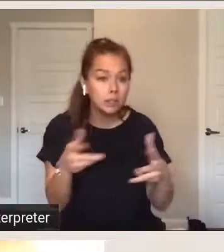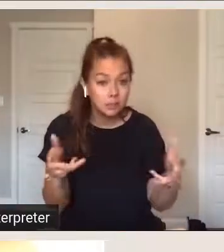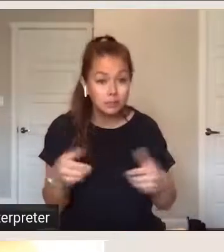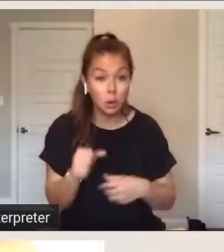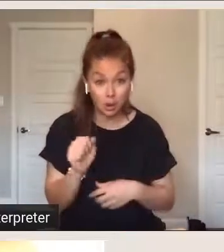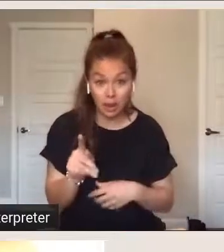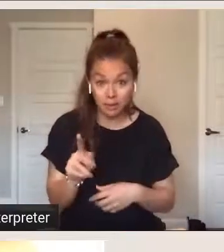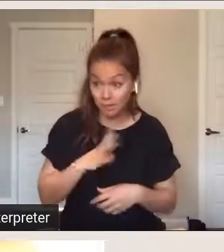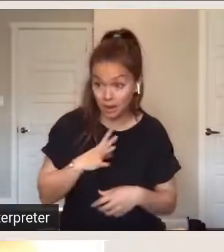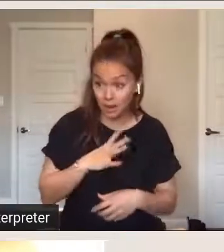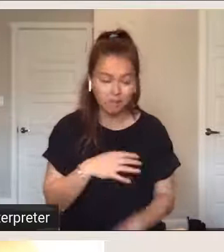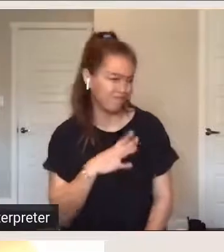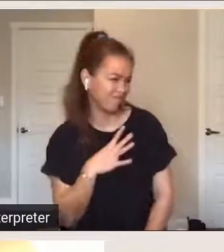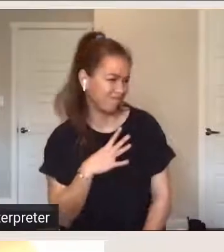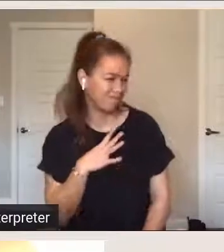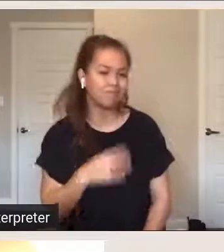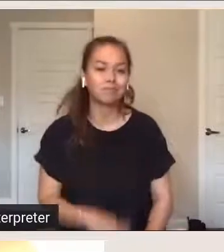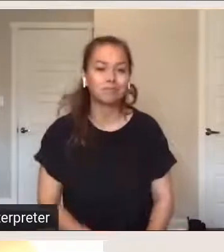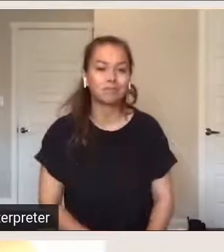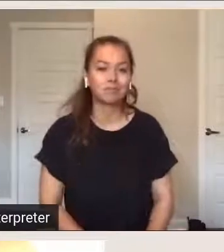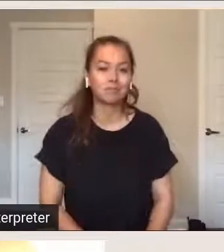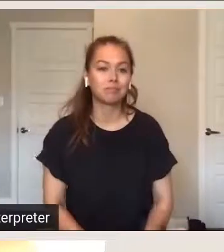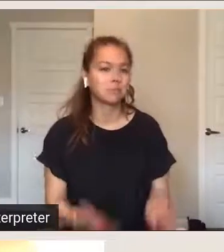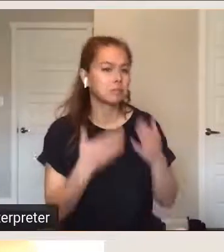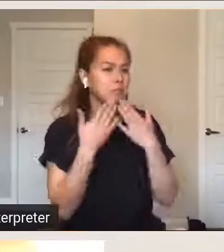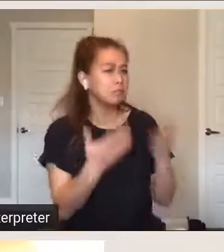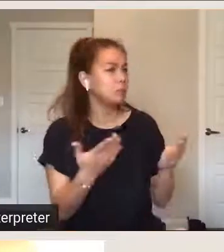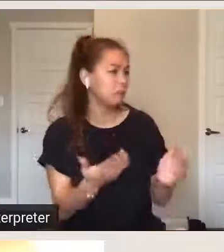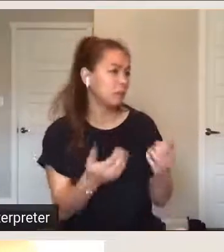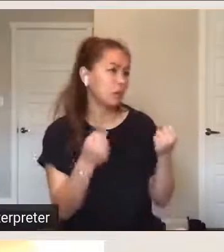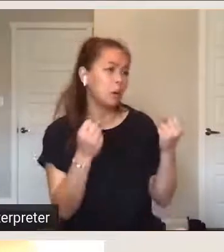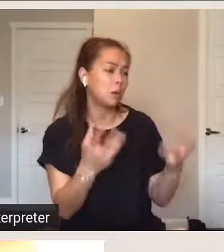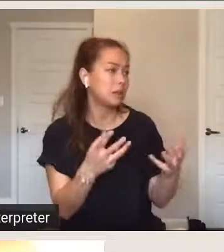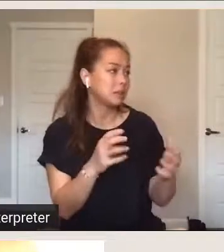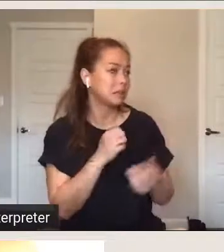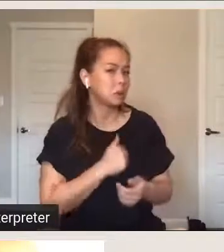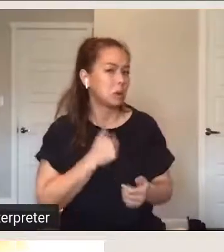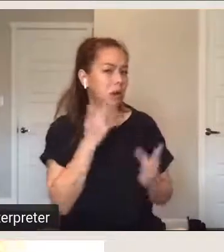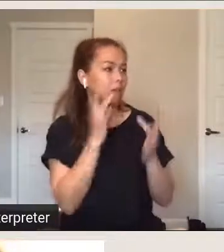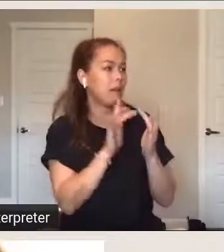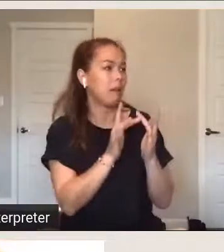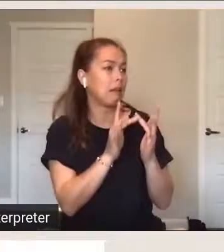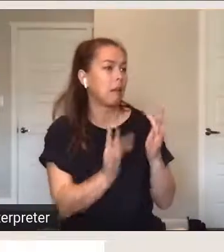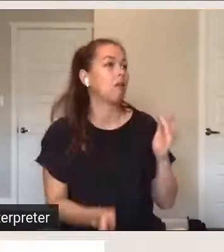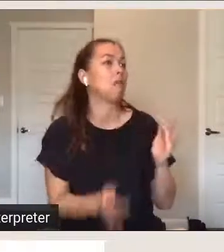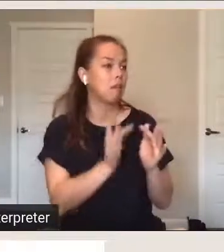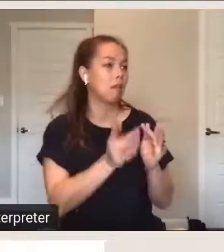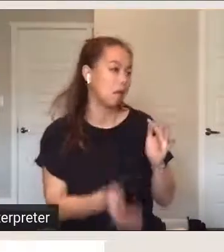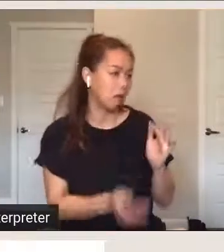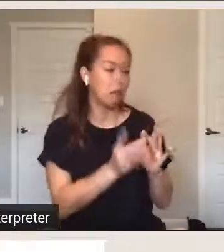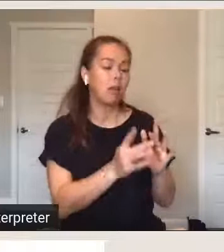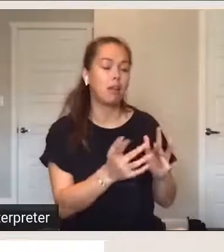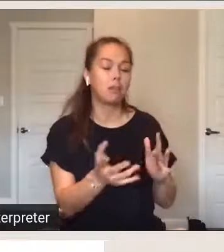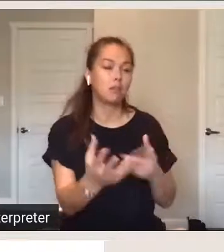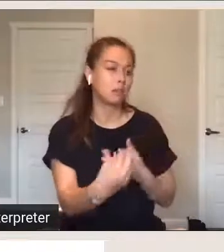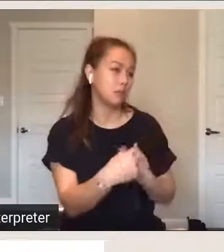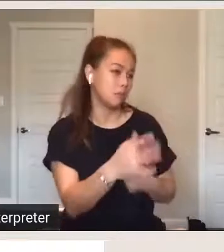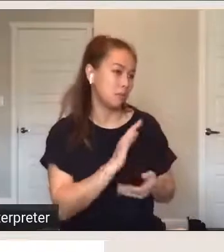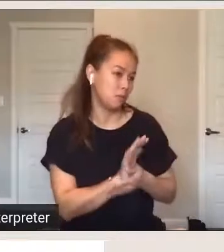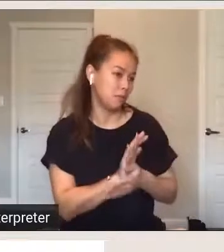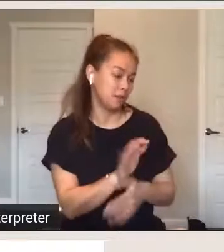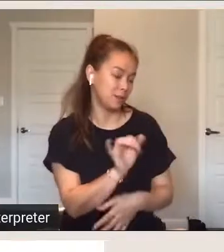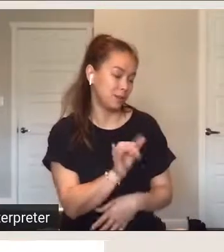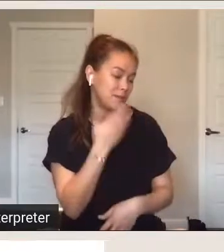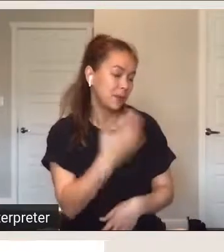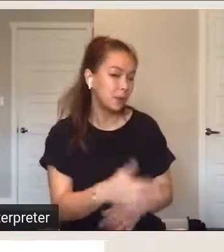so much. And sorry for all the connectivity issues, but thank you for the questions and for having my film in the festival. No